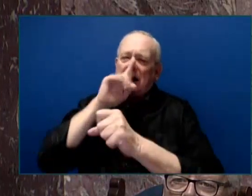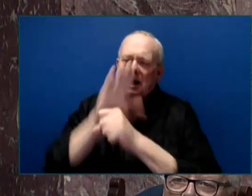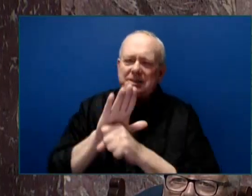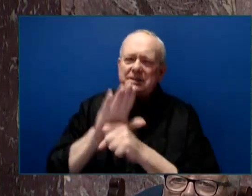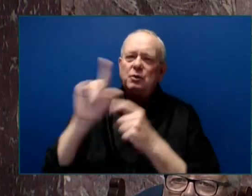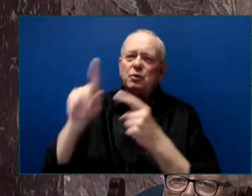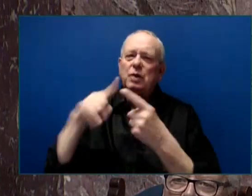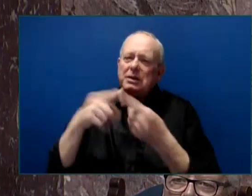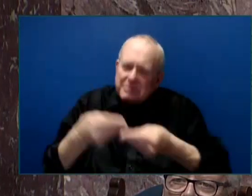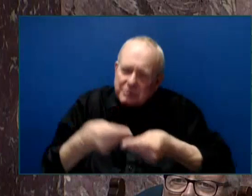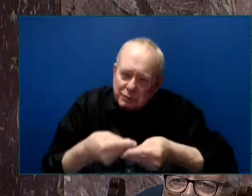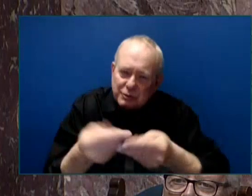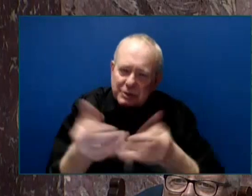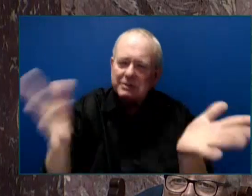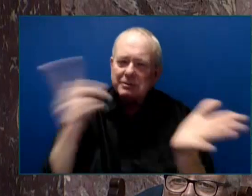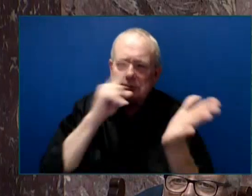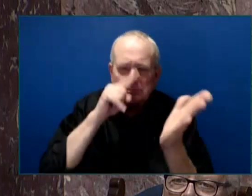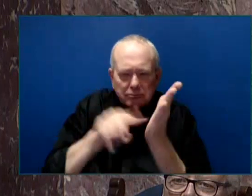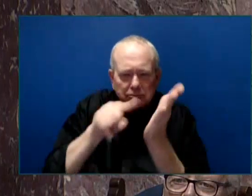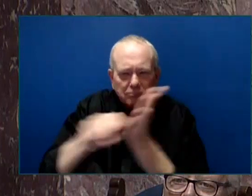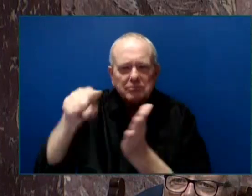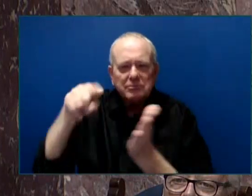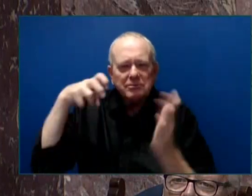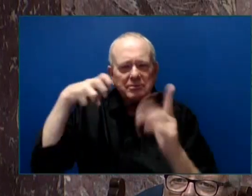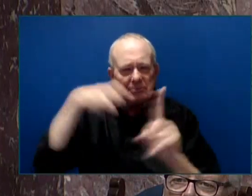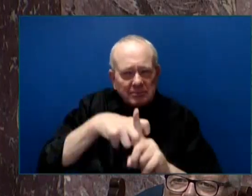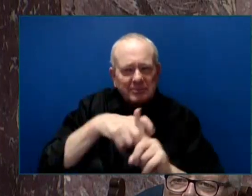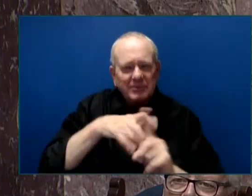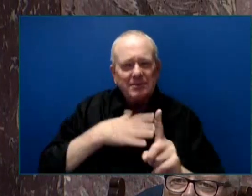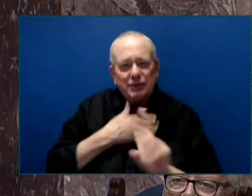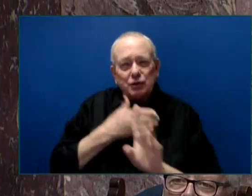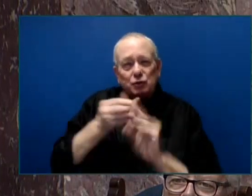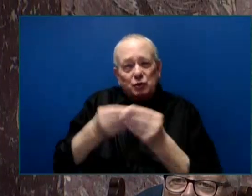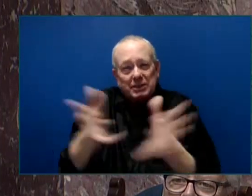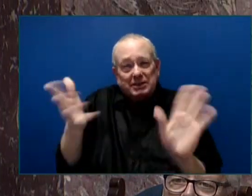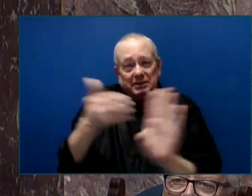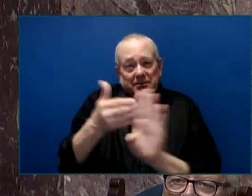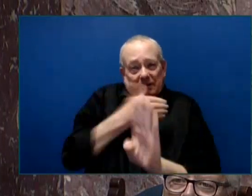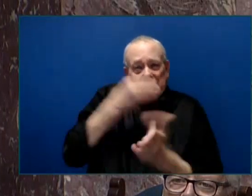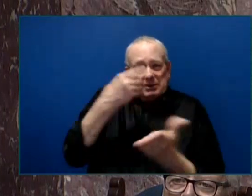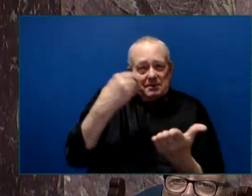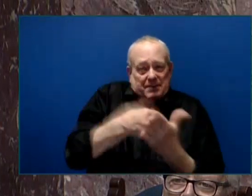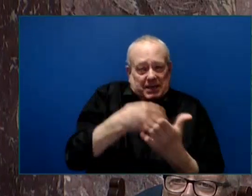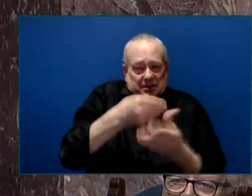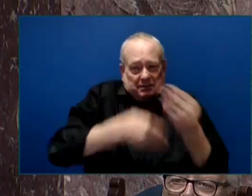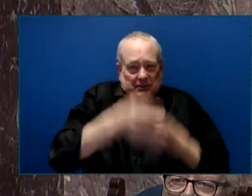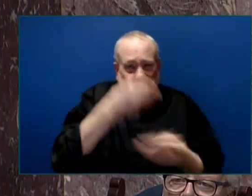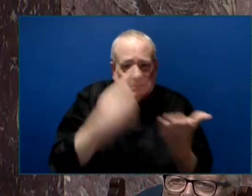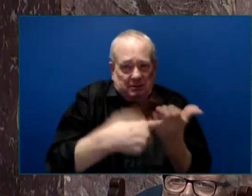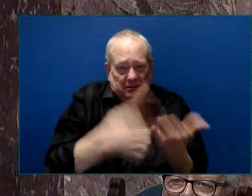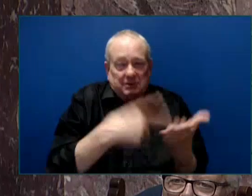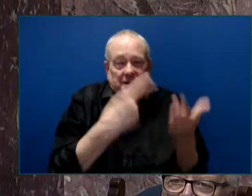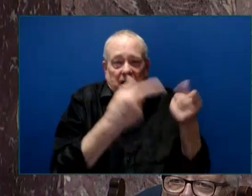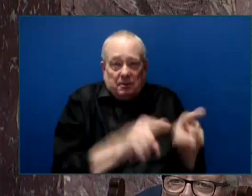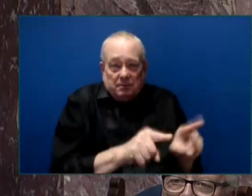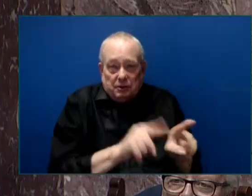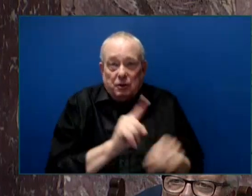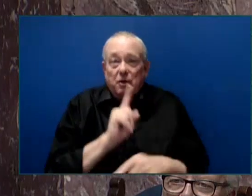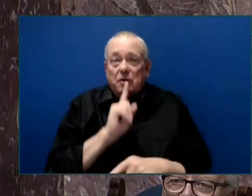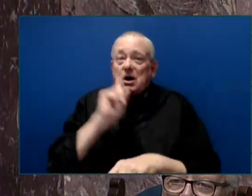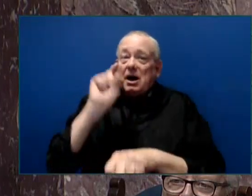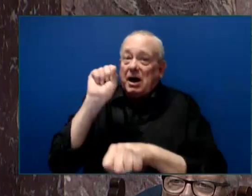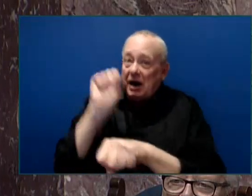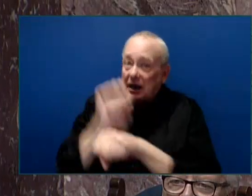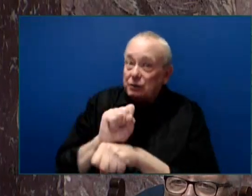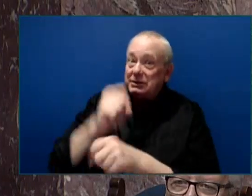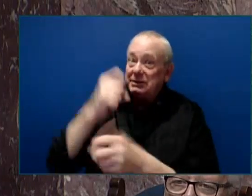the public of British Columbia can have a proper airing and proper questioning of the forensic audit of BC Housing by the person who was the minister